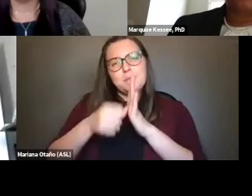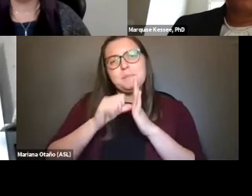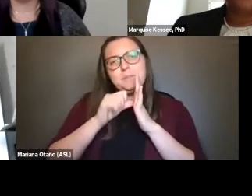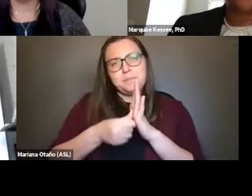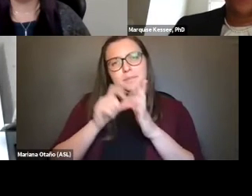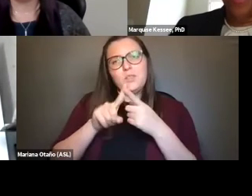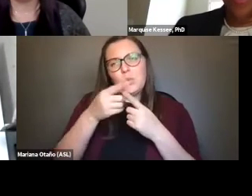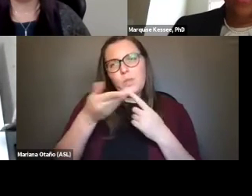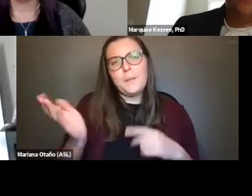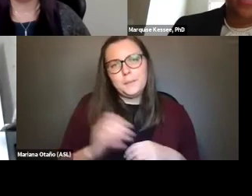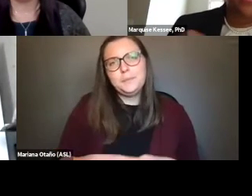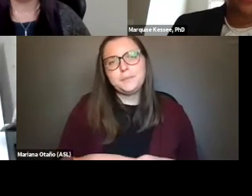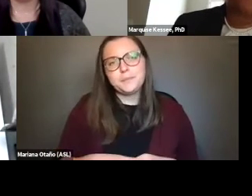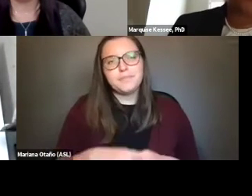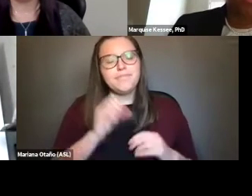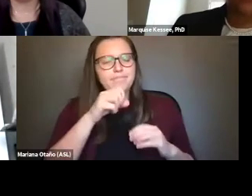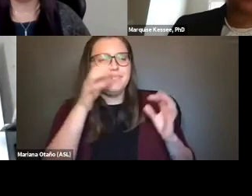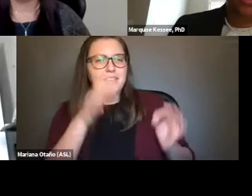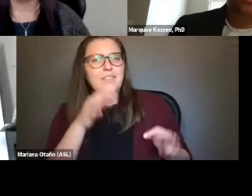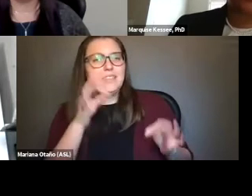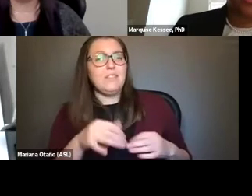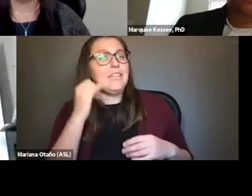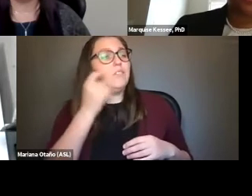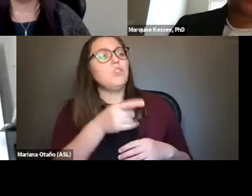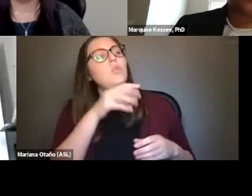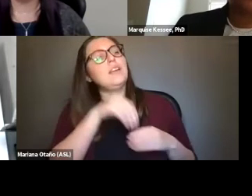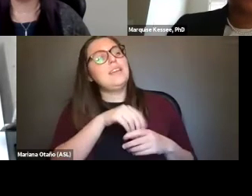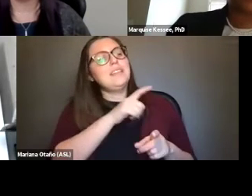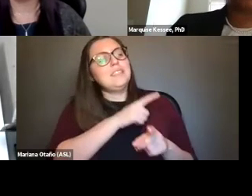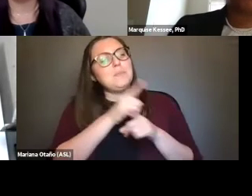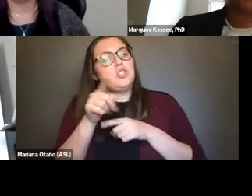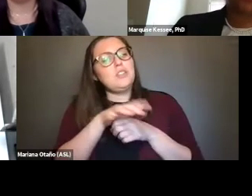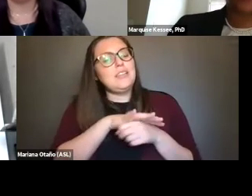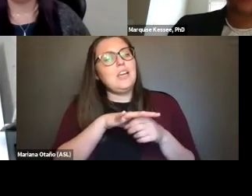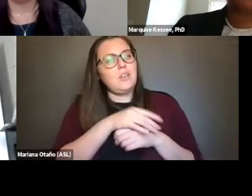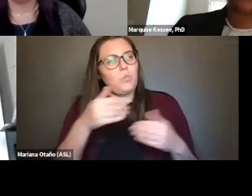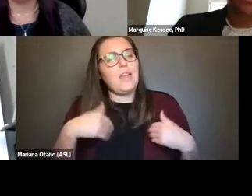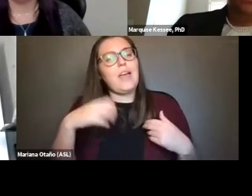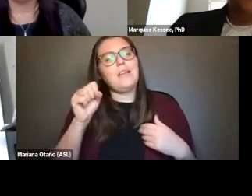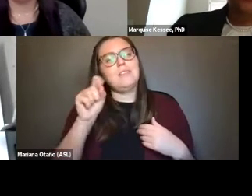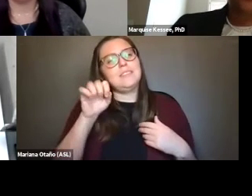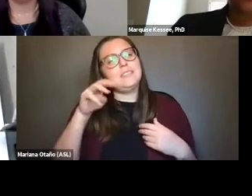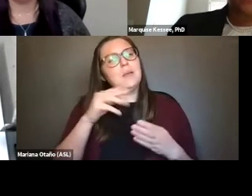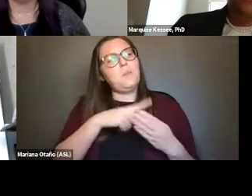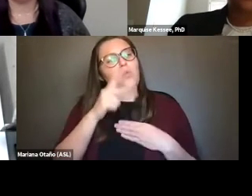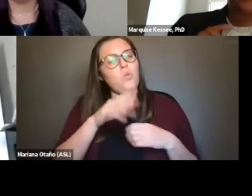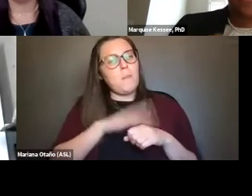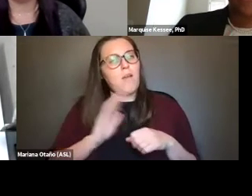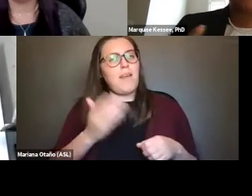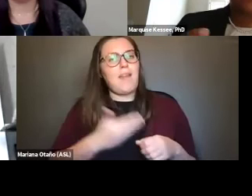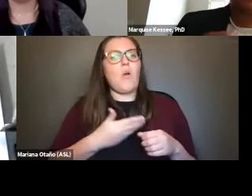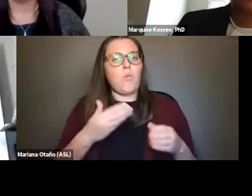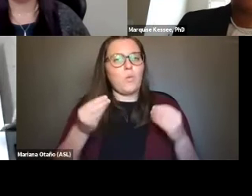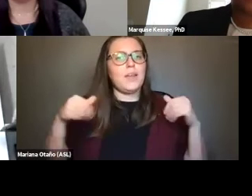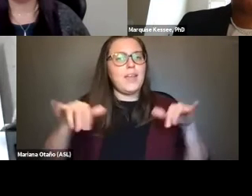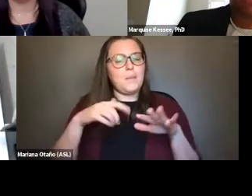them. Definitely, definitely. And then if you are in a specialty area, we do have a STEM program on our campus. Those students actually have